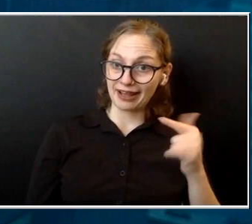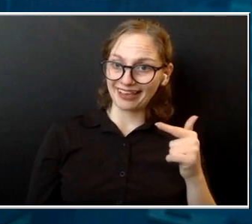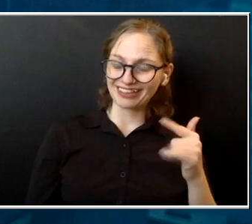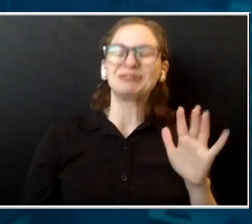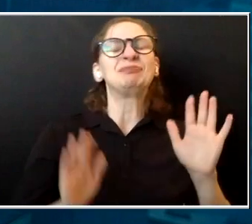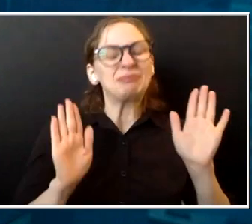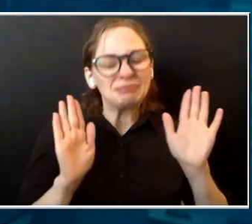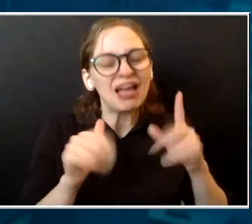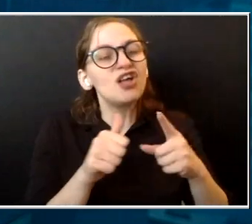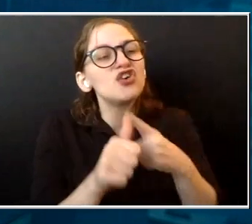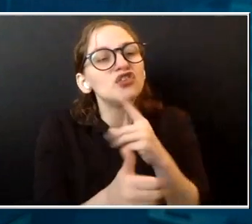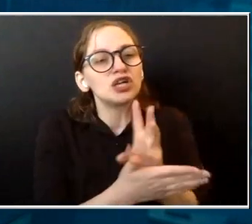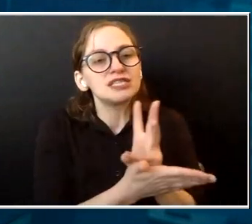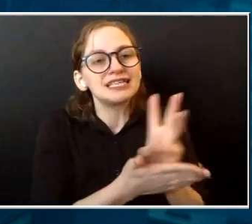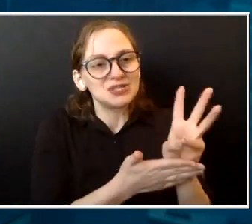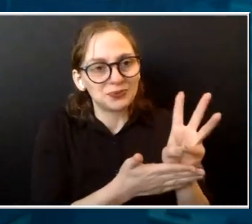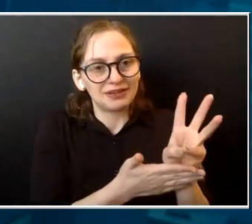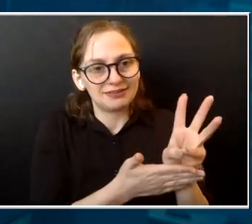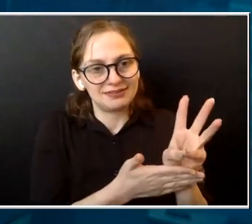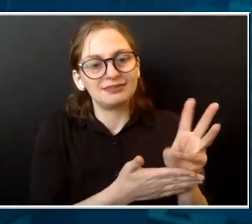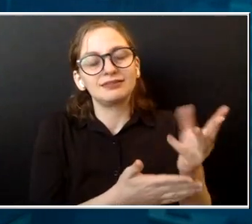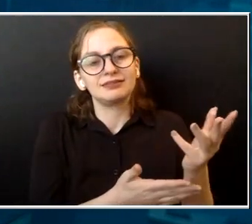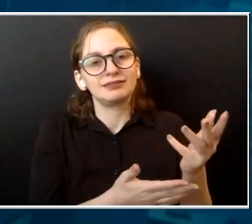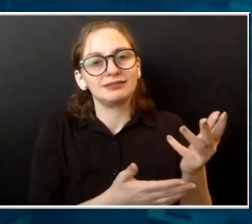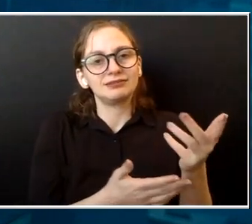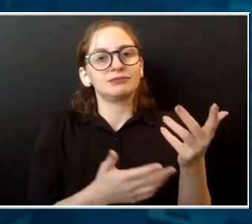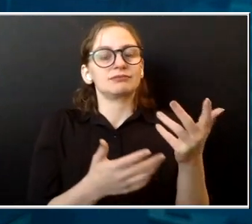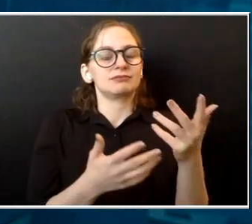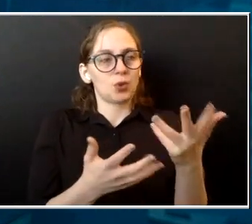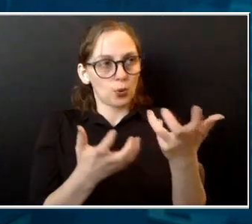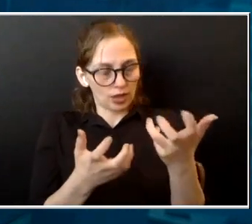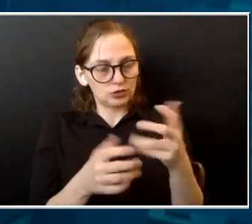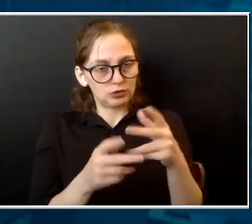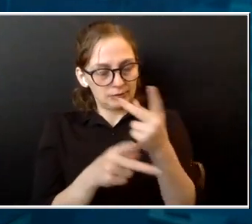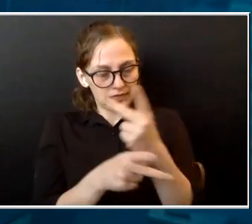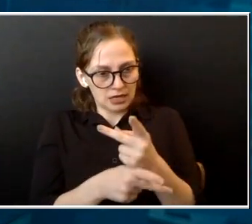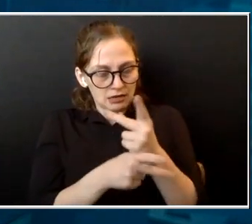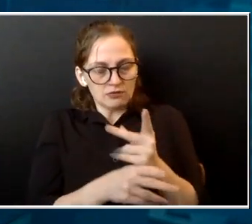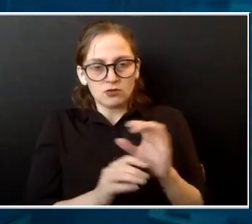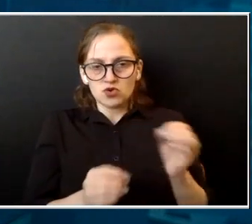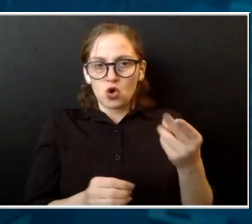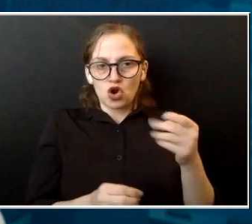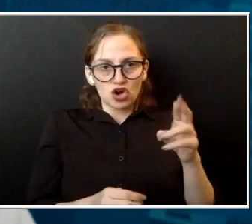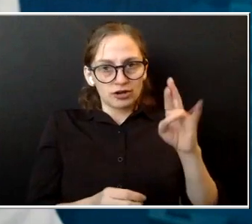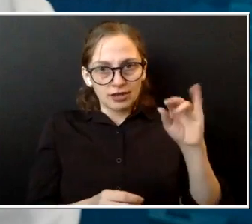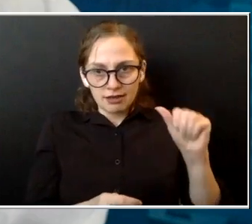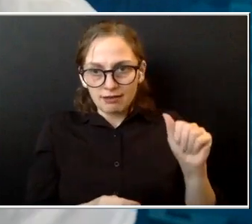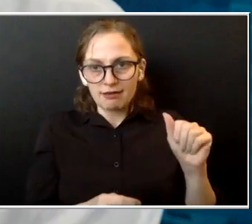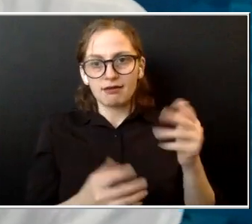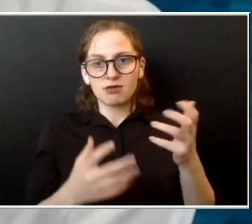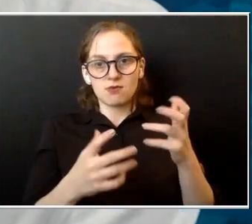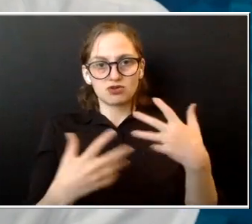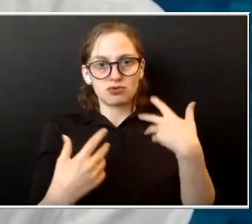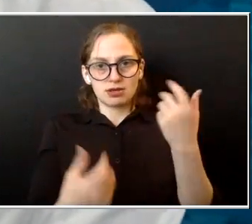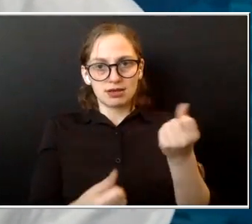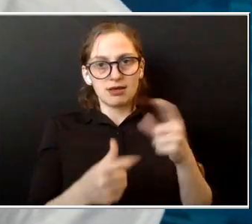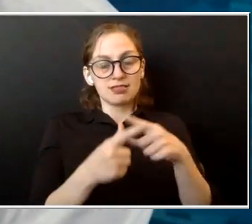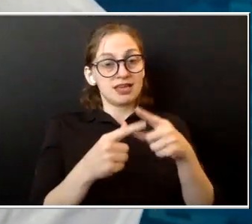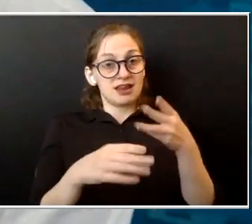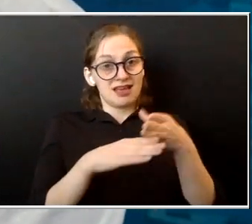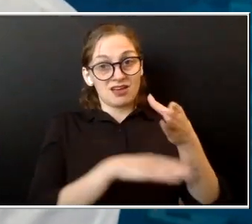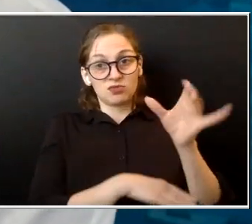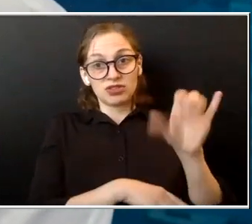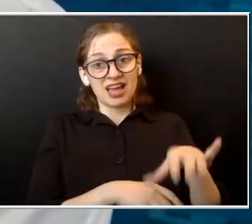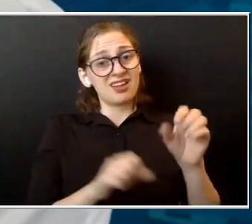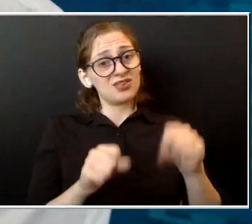We don't want people overexerting themselves, getting hernia, or want them to heal. And then after that, I always tell the donors you can do anything you want. Aside from the NSAIDs